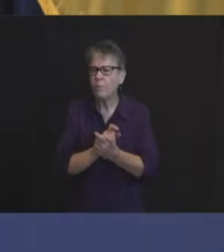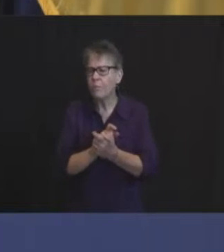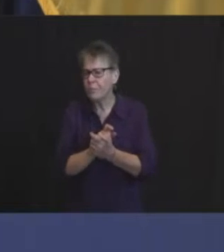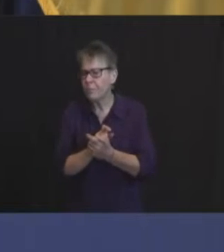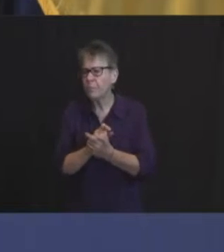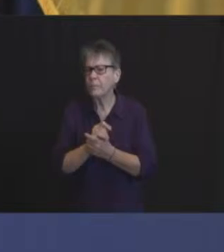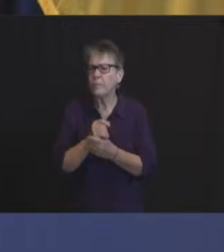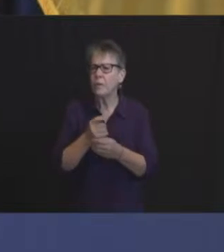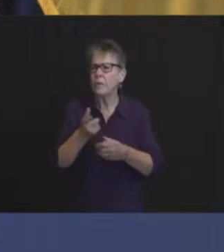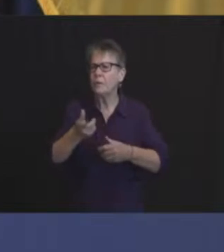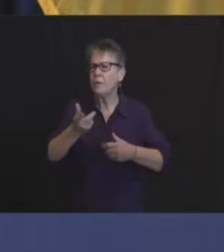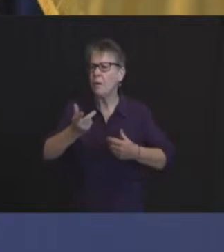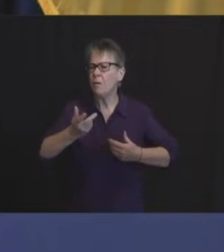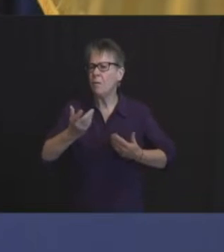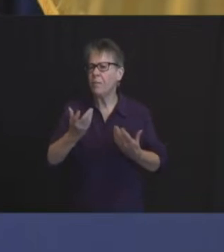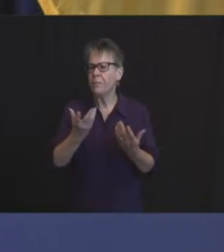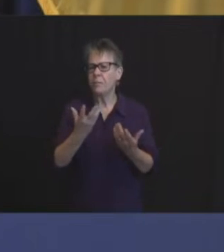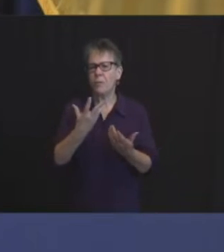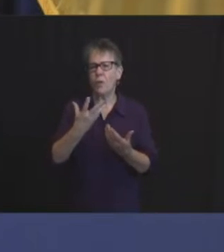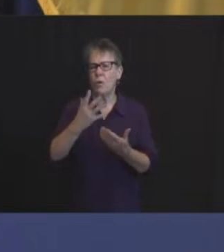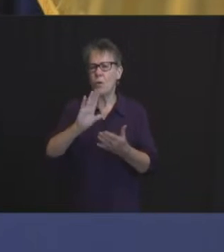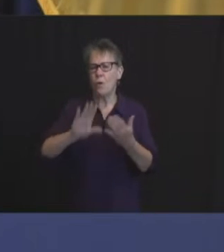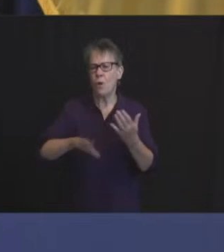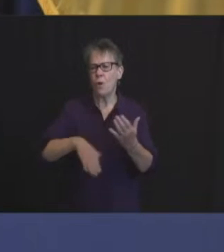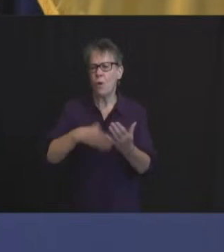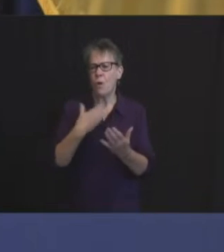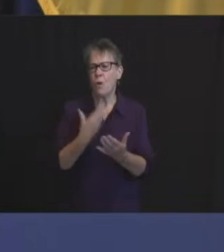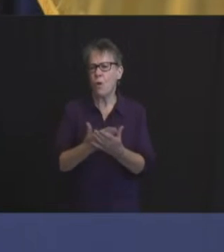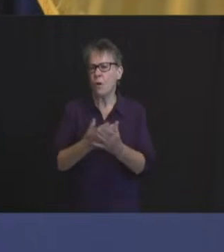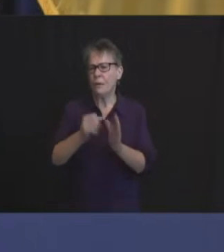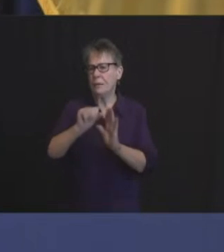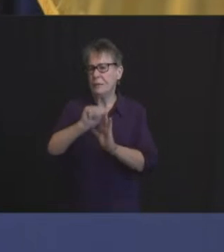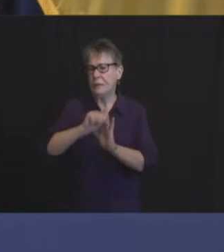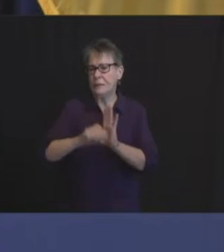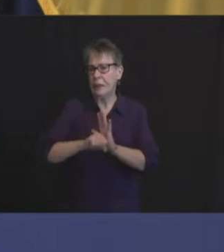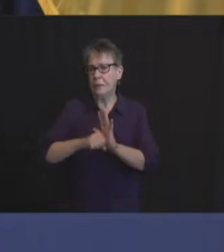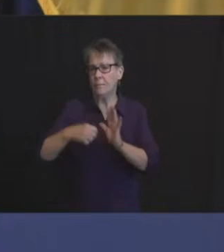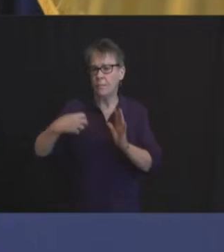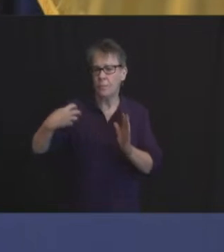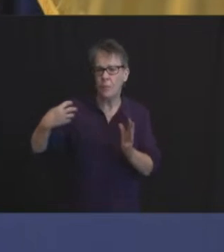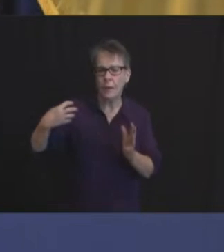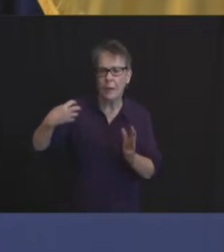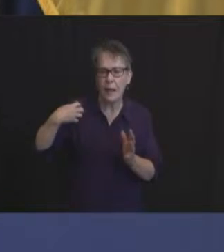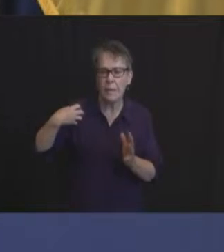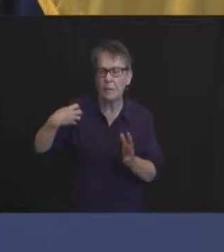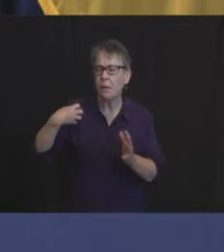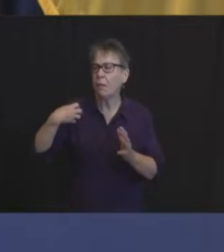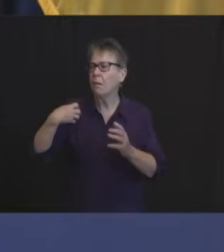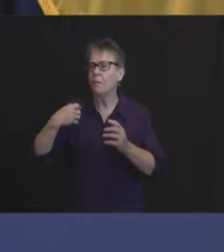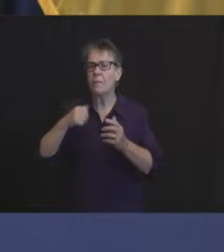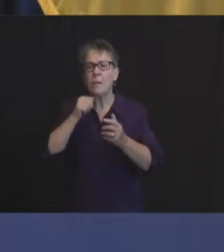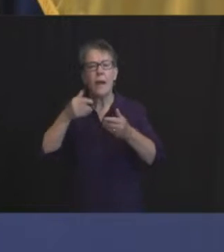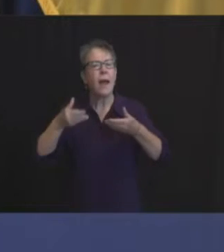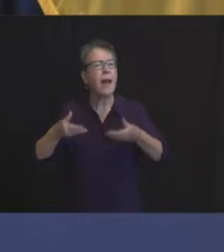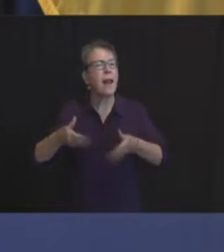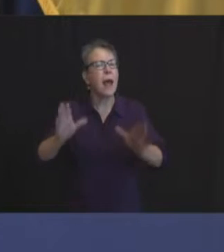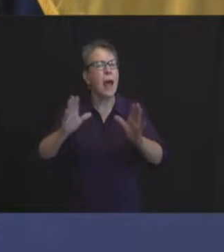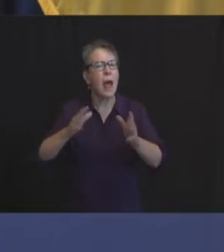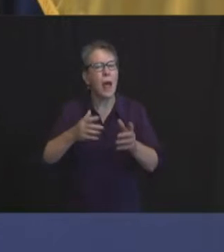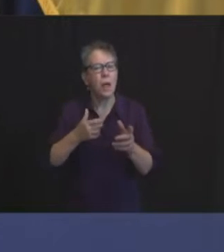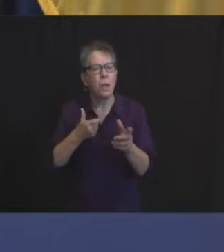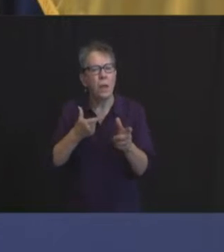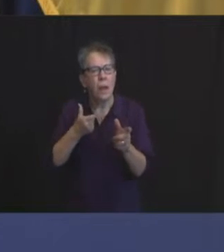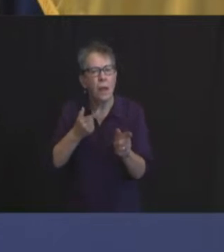know that we've been asking about specific instances here, but I'd like to get your reaction on what the FBI did and maybe just sort of the state of